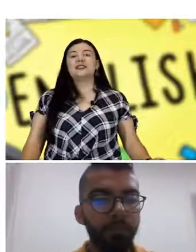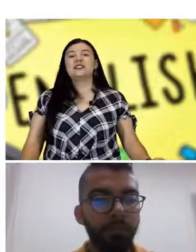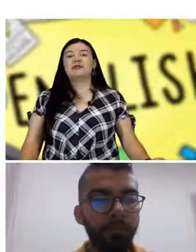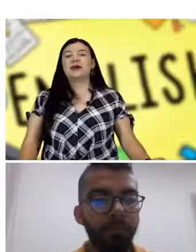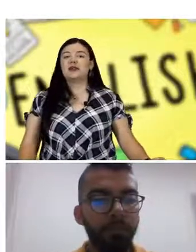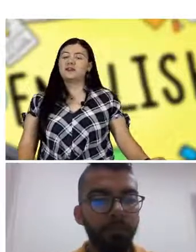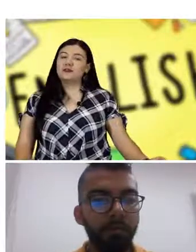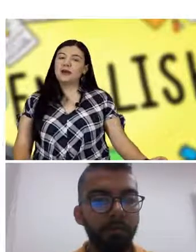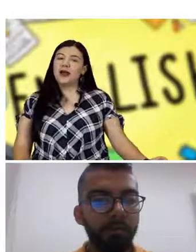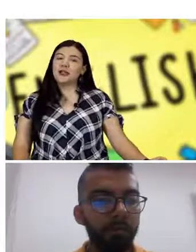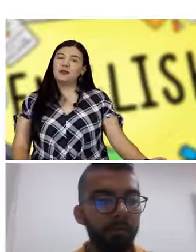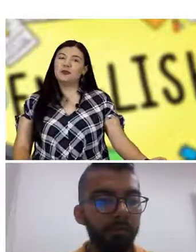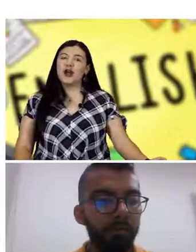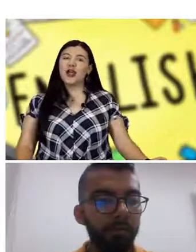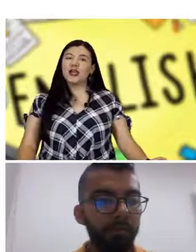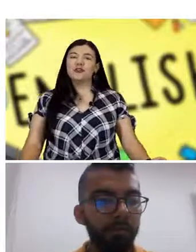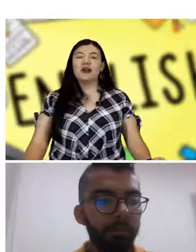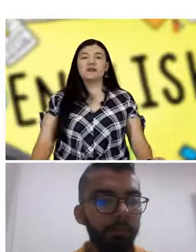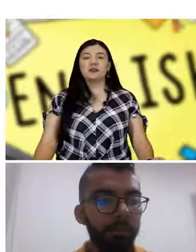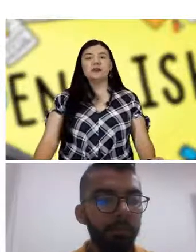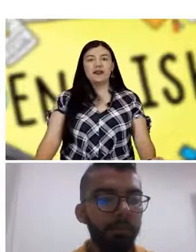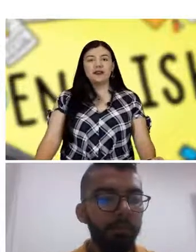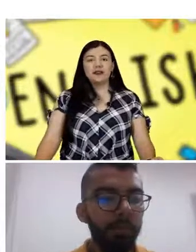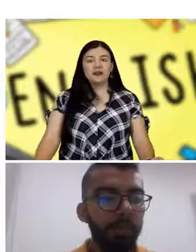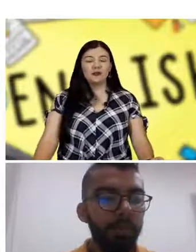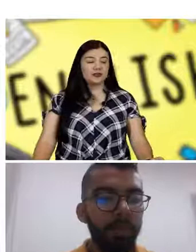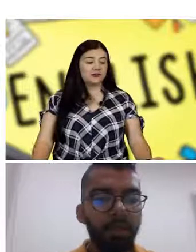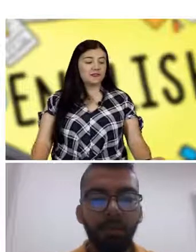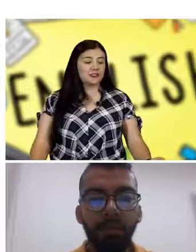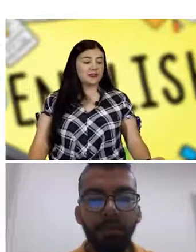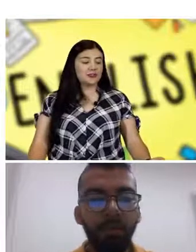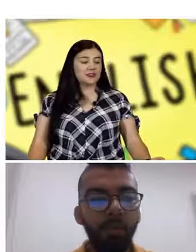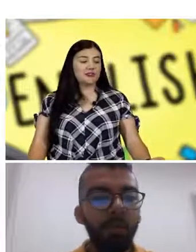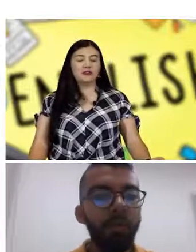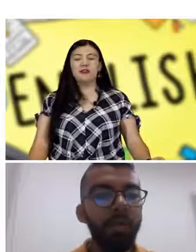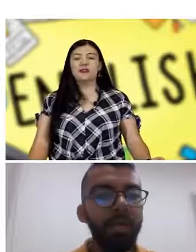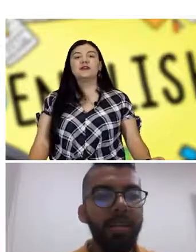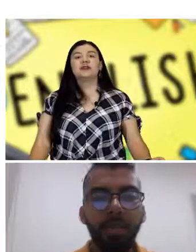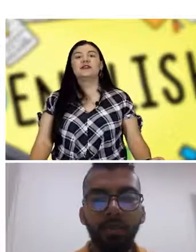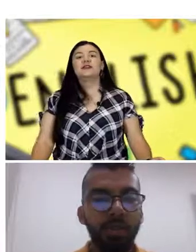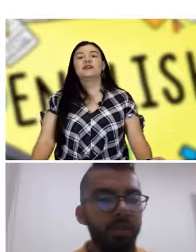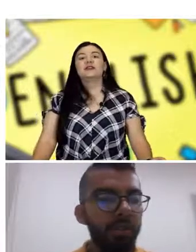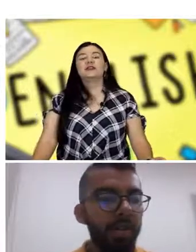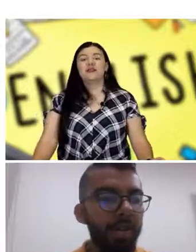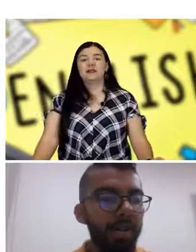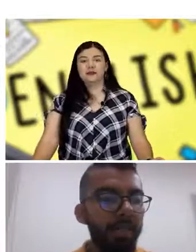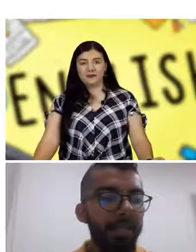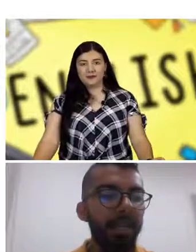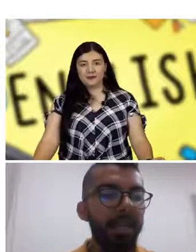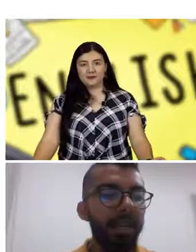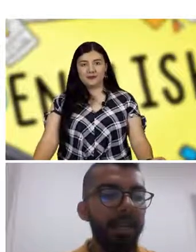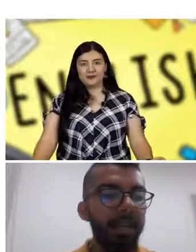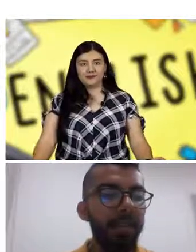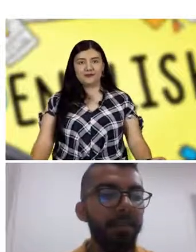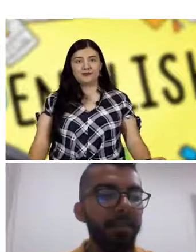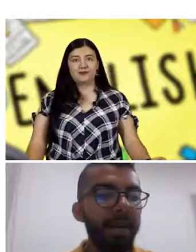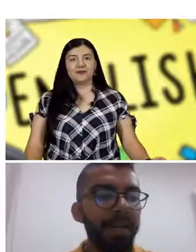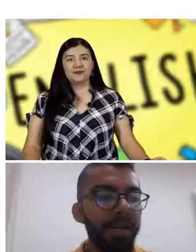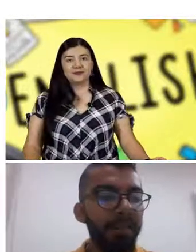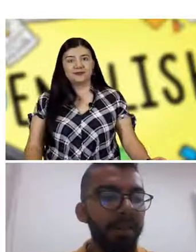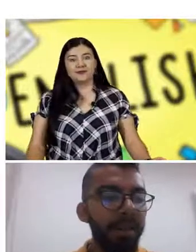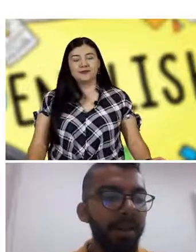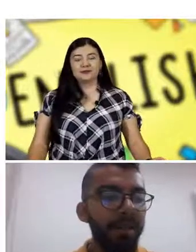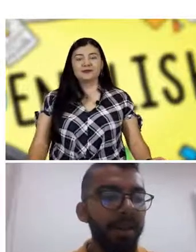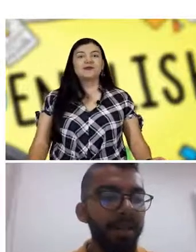What is this part of the body? Brian, do you have something there? Who was the first person? Yes, we just got it again